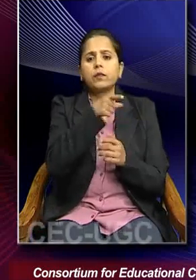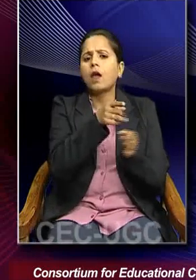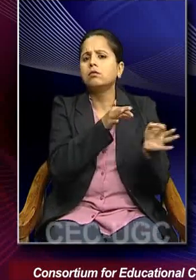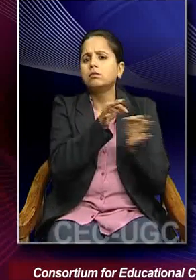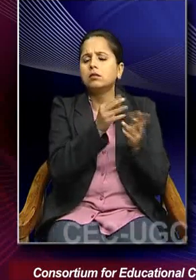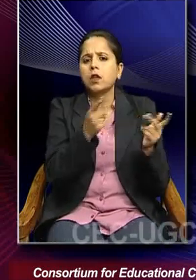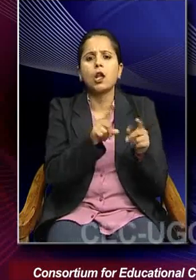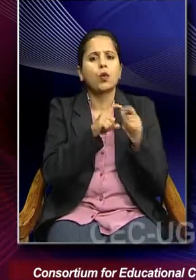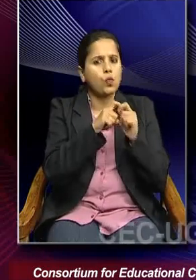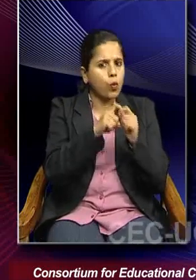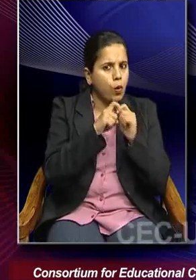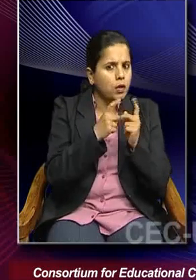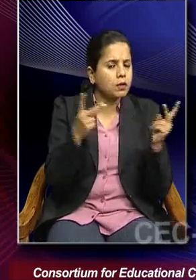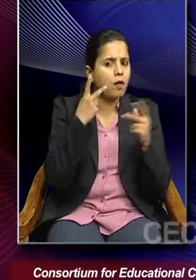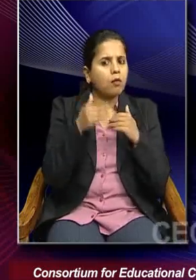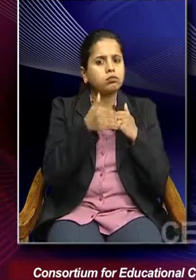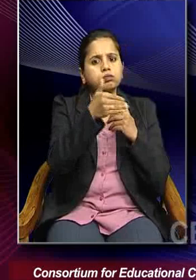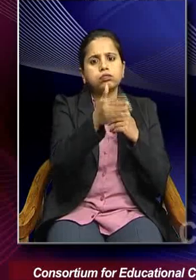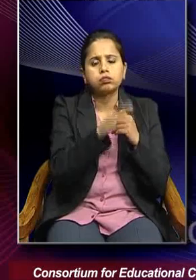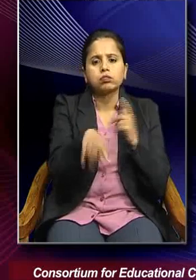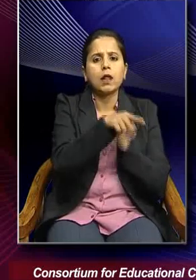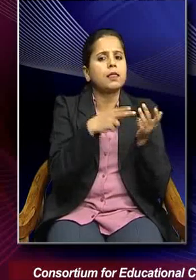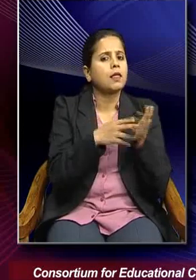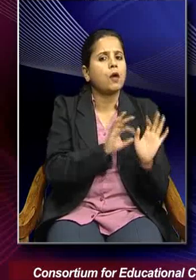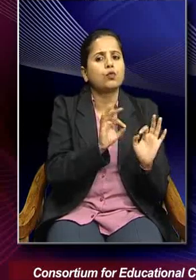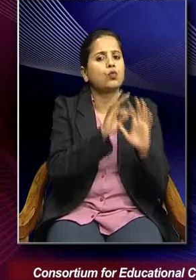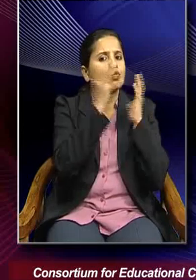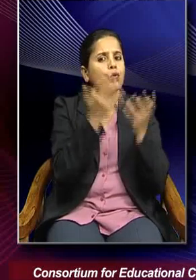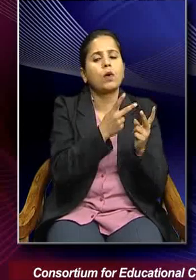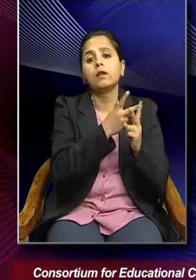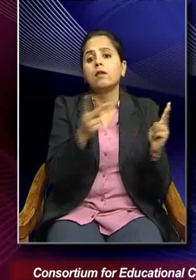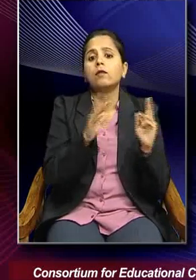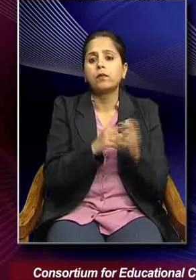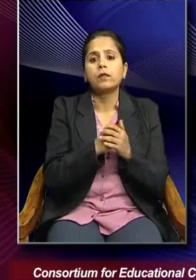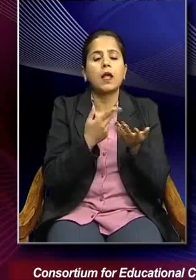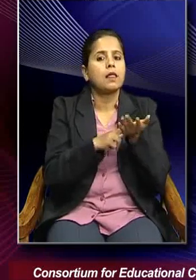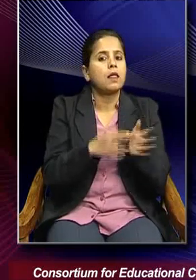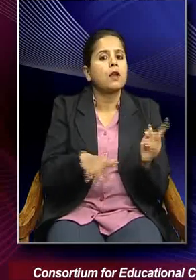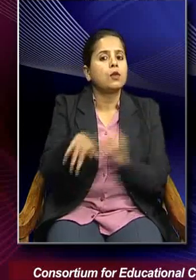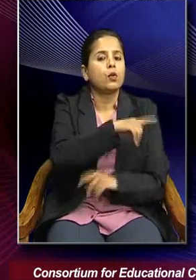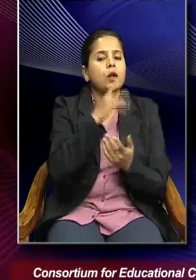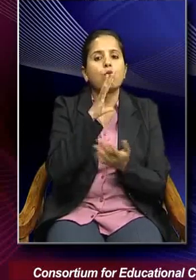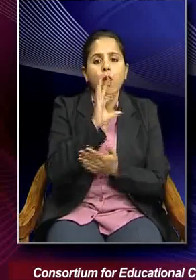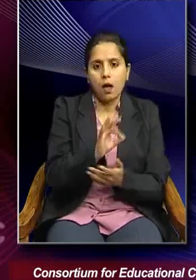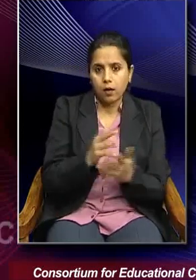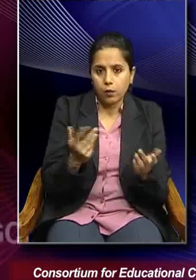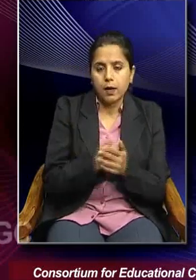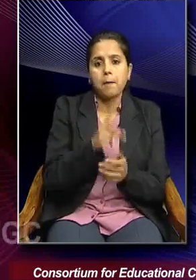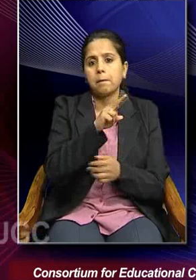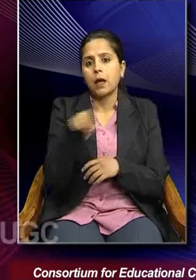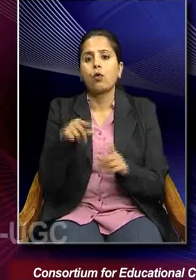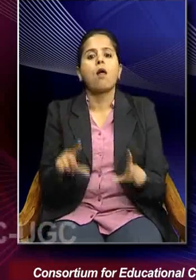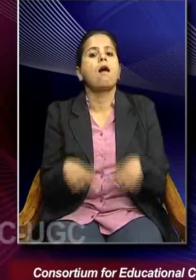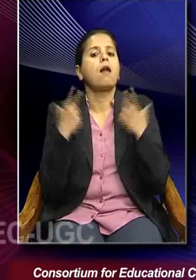with questions that go beyond natural world, such as the nature of reality, the meaning of